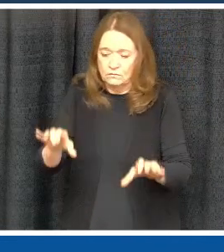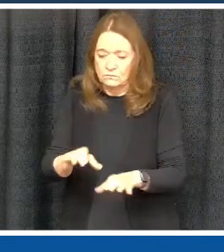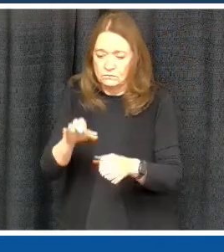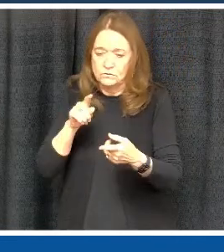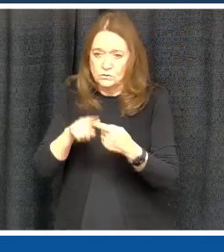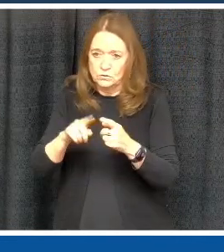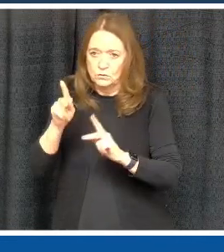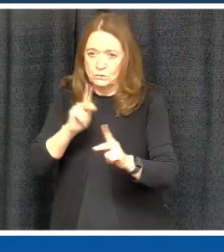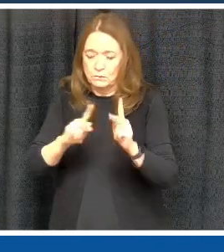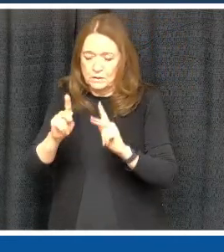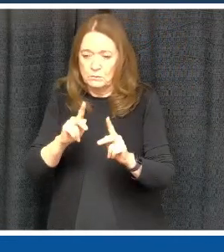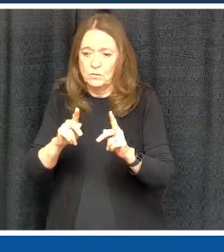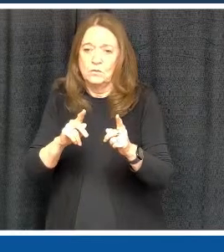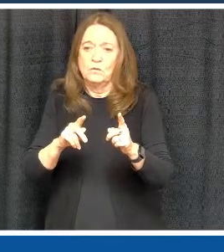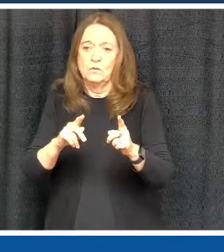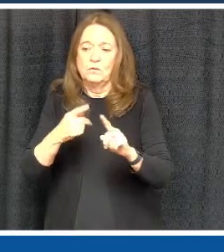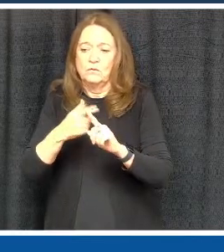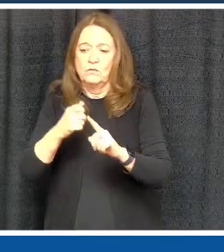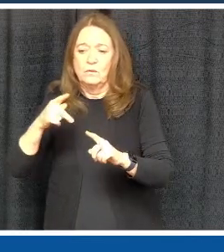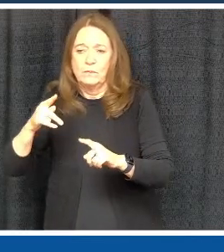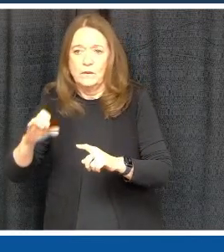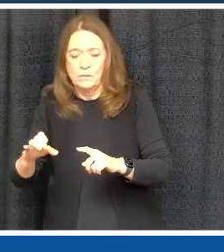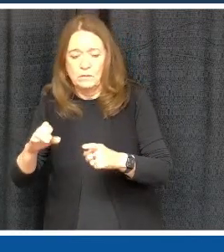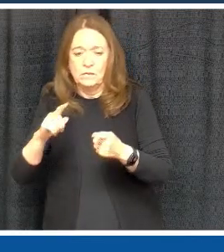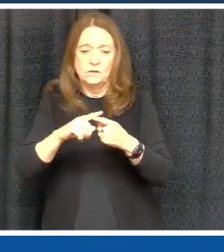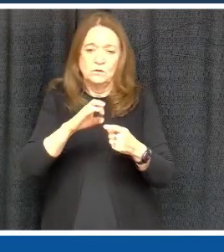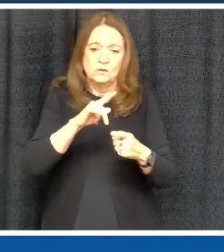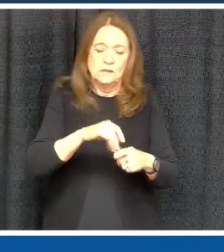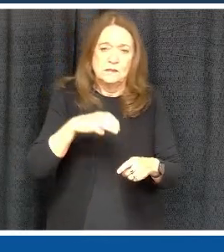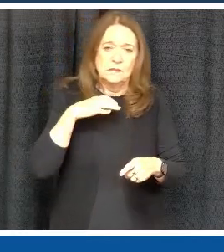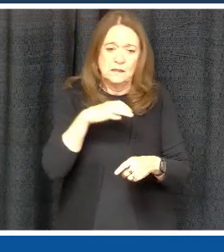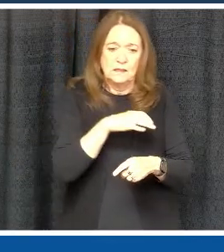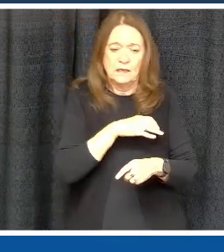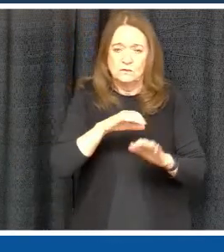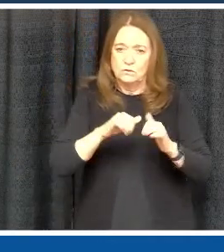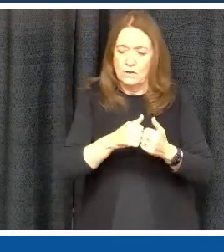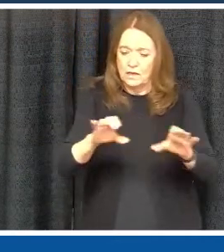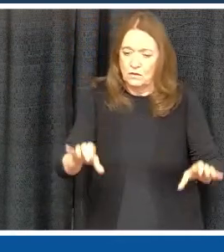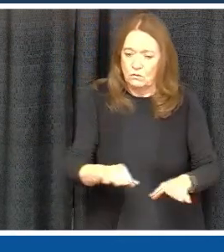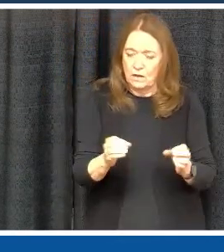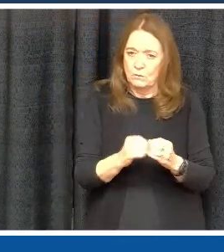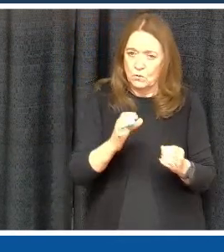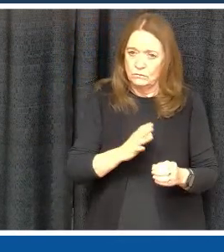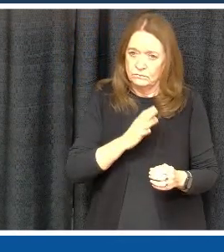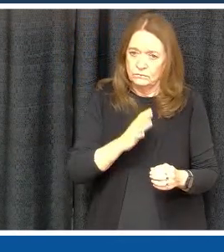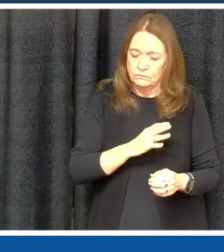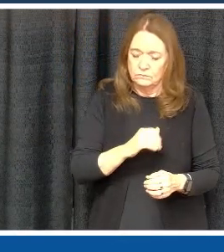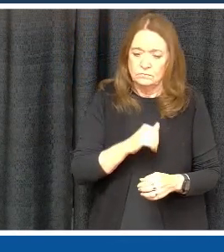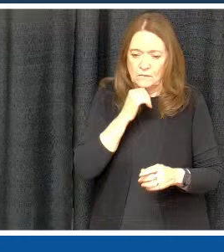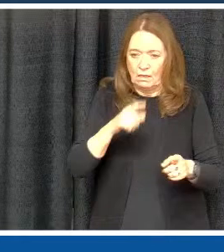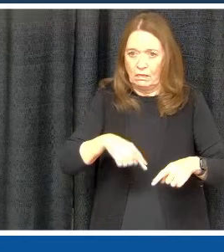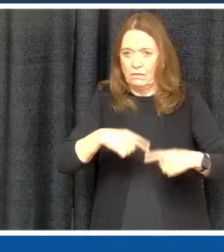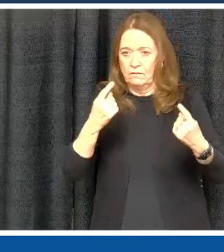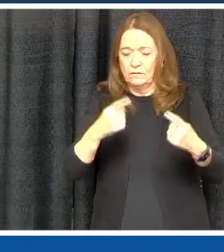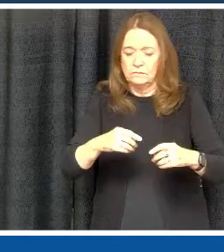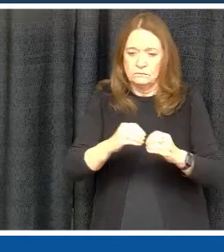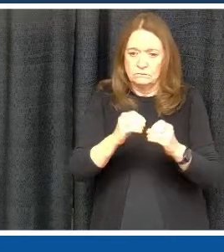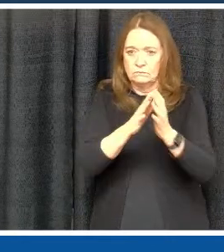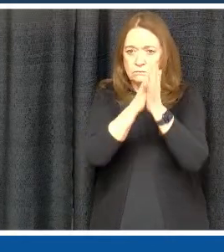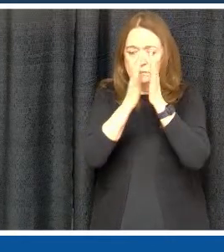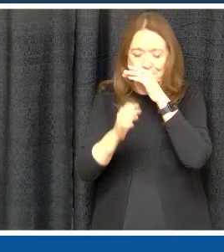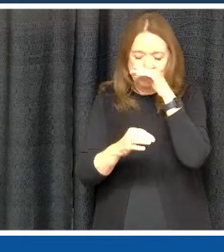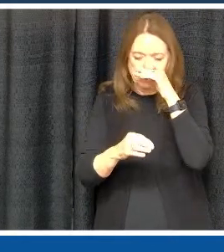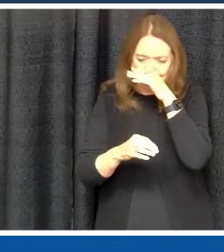public by the City Council. Councilperson Lovato, you're the sponsor and you are recognized. Thank you, Mayor. Real quick, this